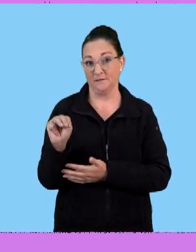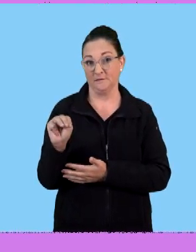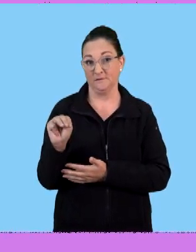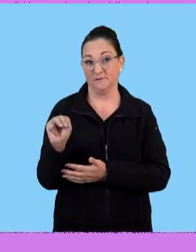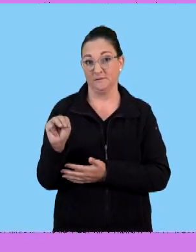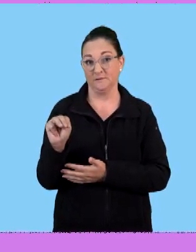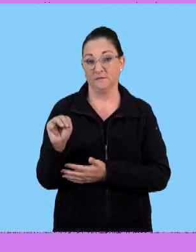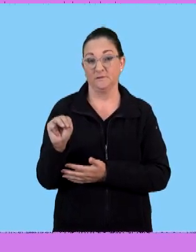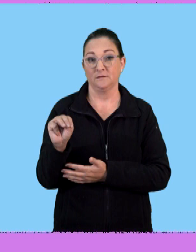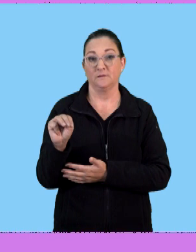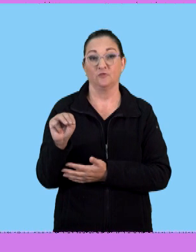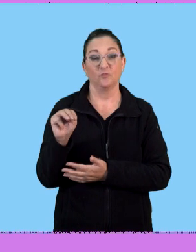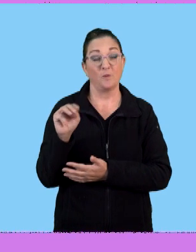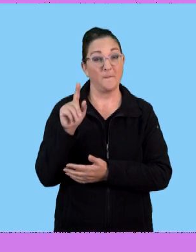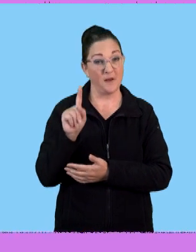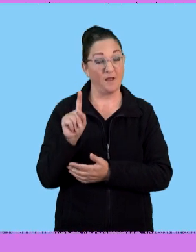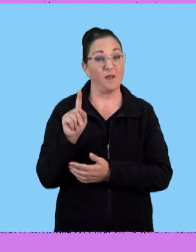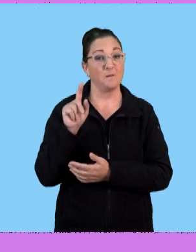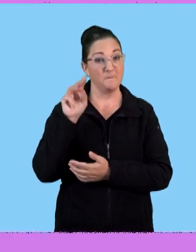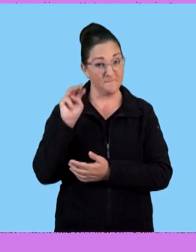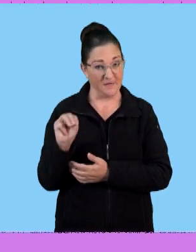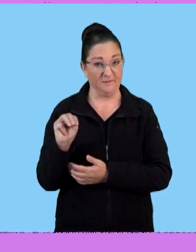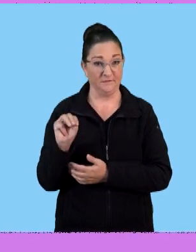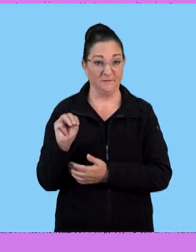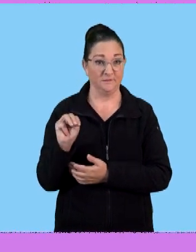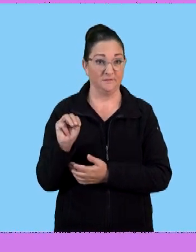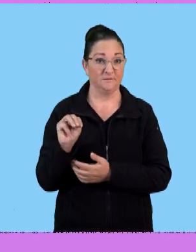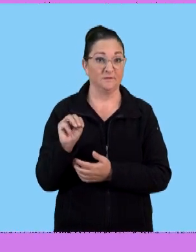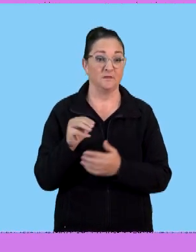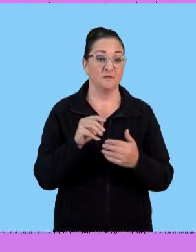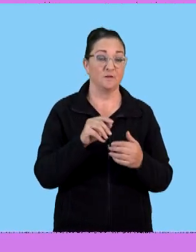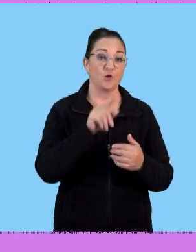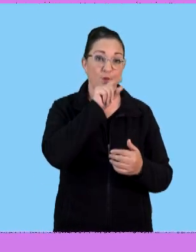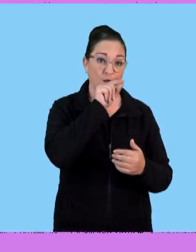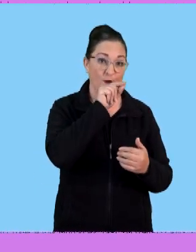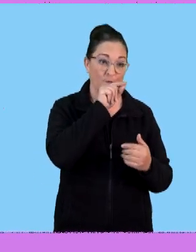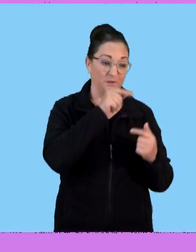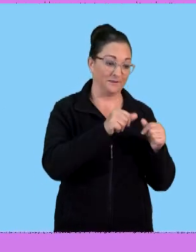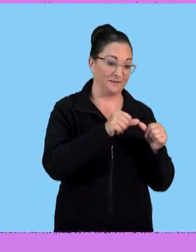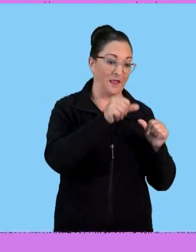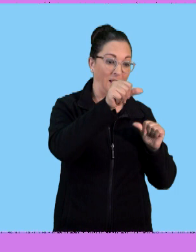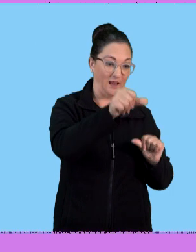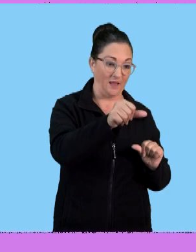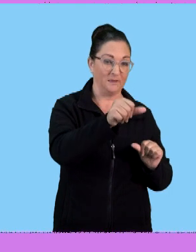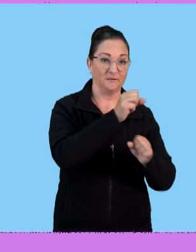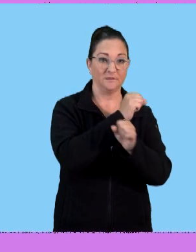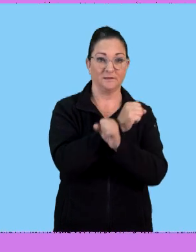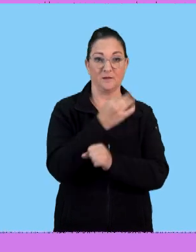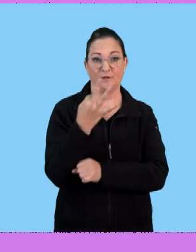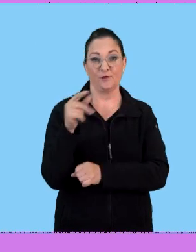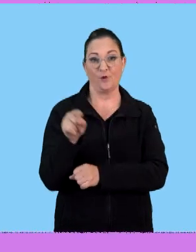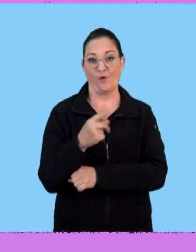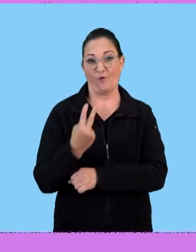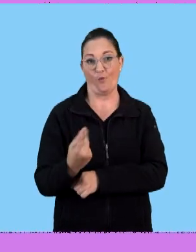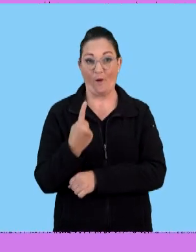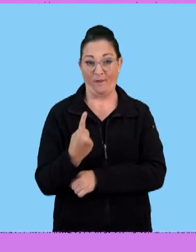48.6 meters, right? Remember, it should be in meters. So I took the length of the bird cage and I multiplied